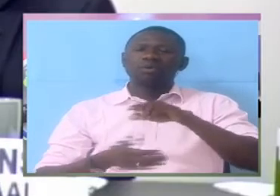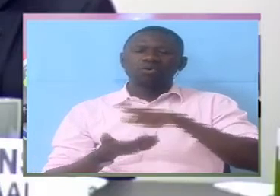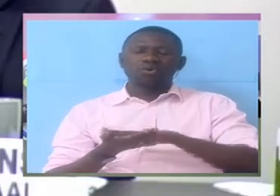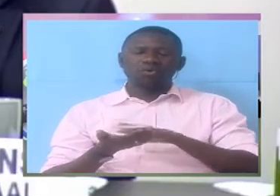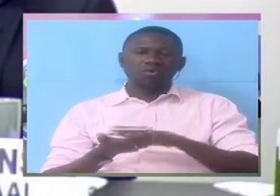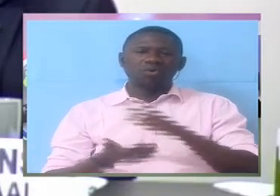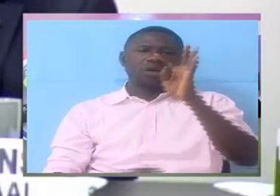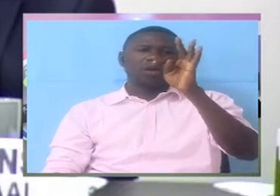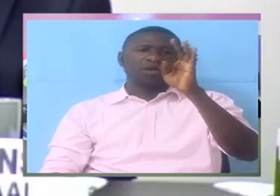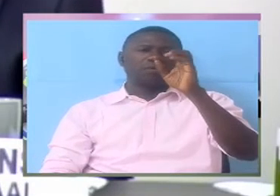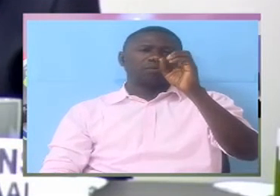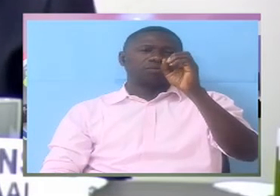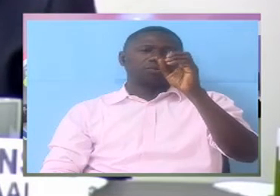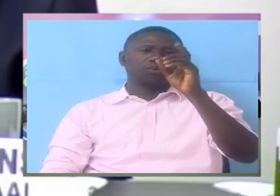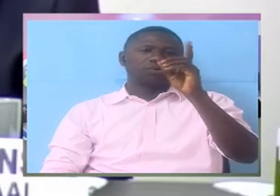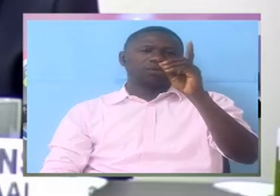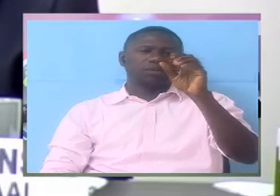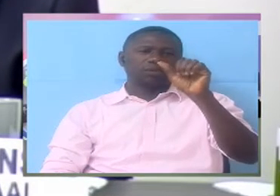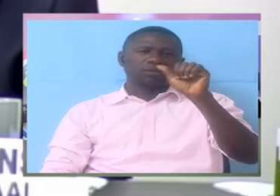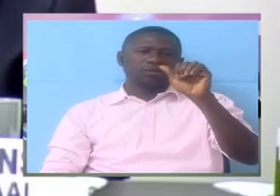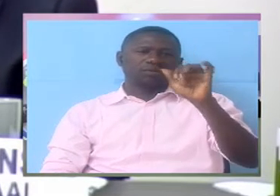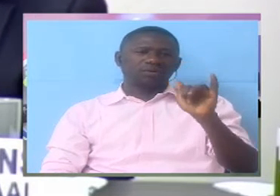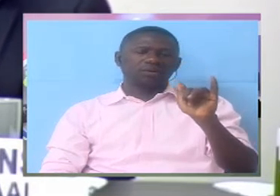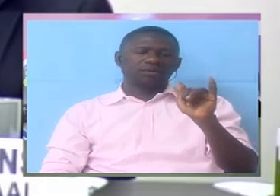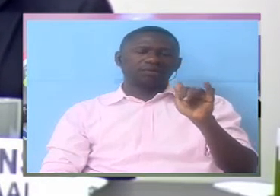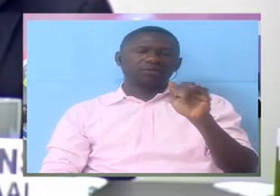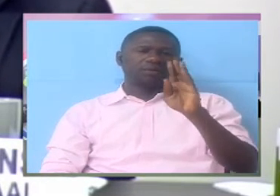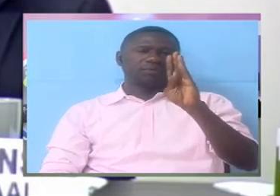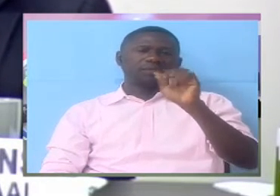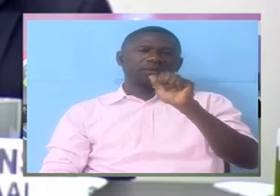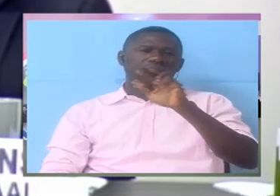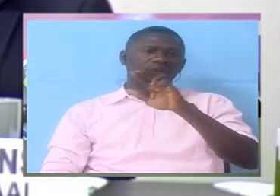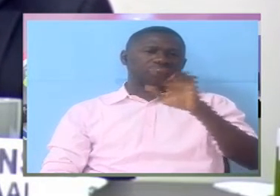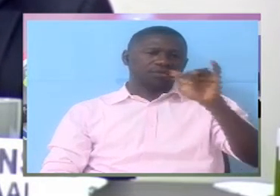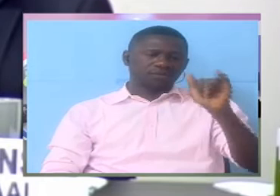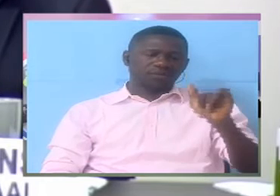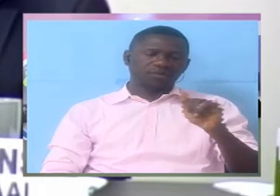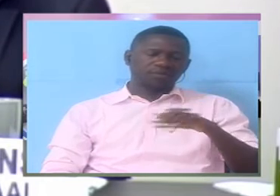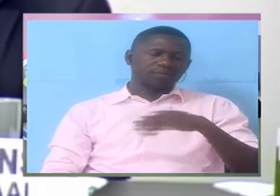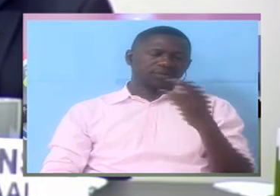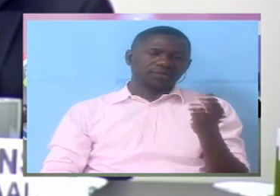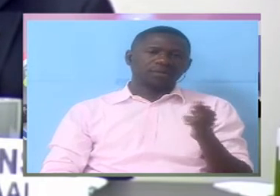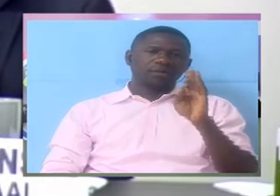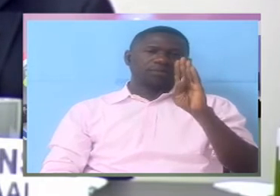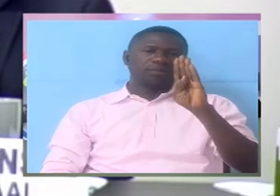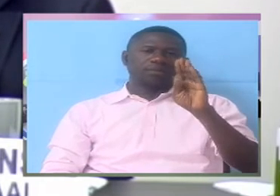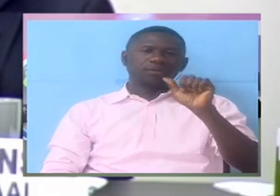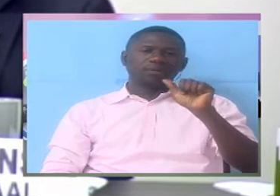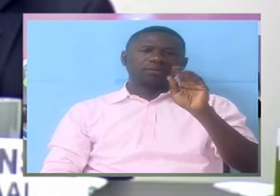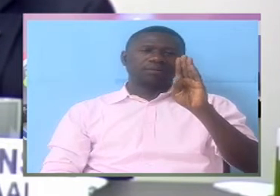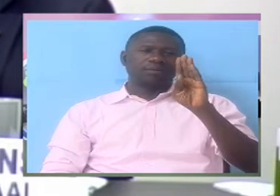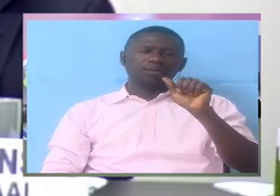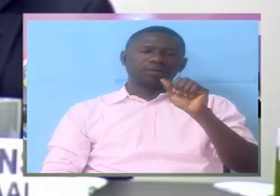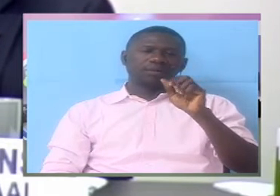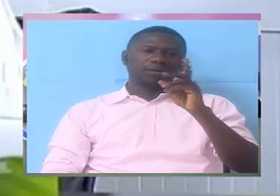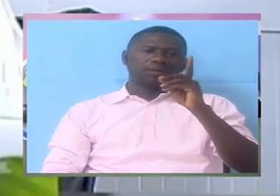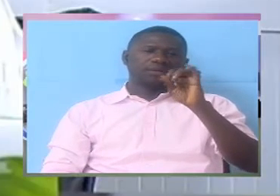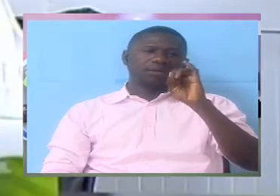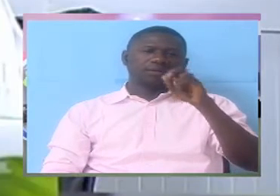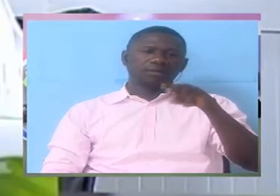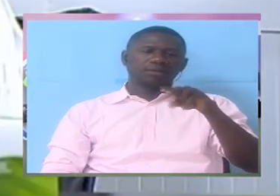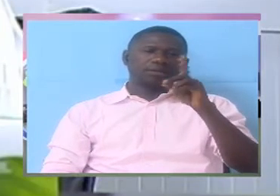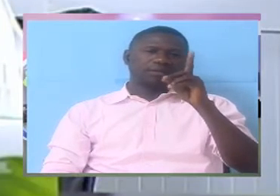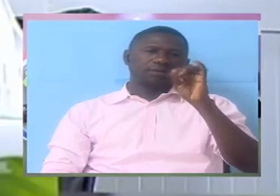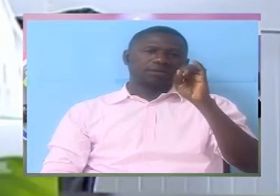second. Could you state the names again? Olu Murunkamba. From the NIA staff, you mean?